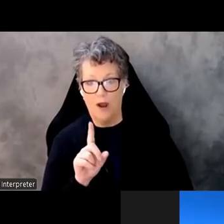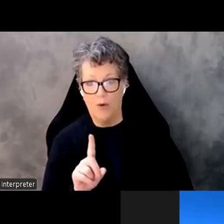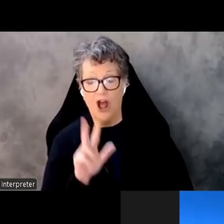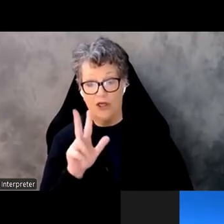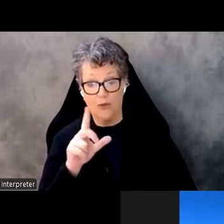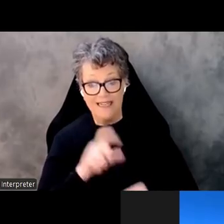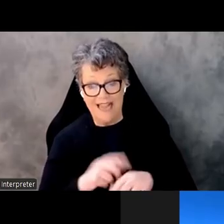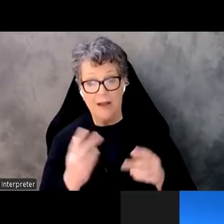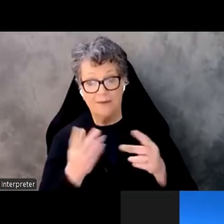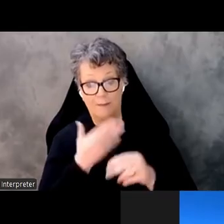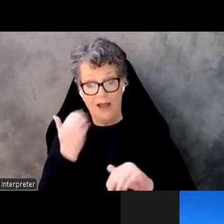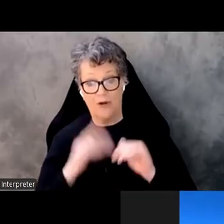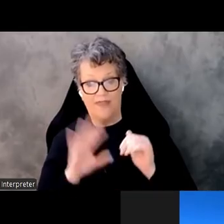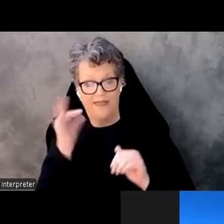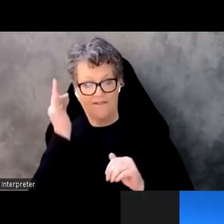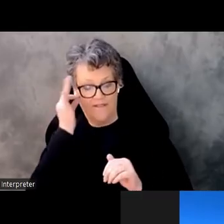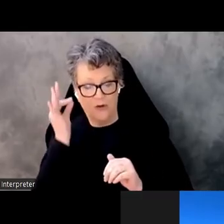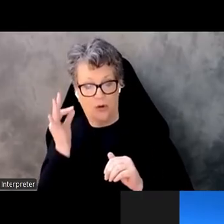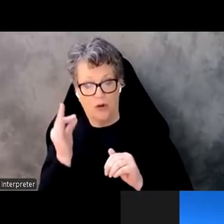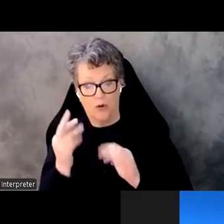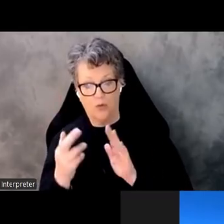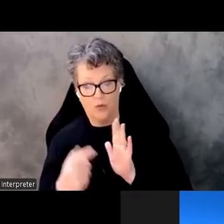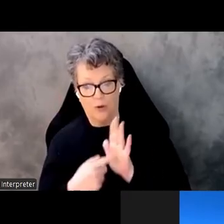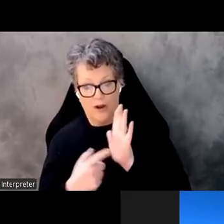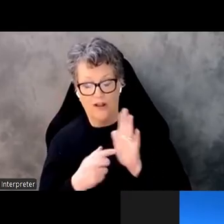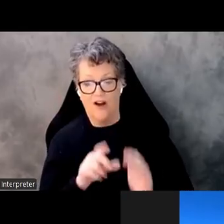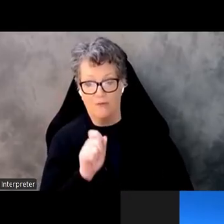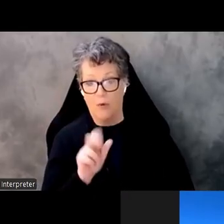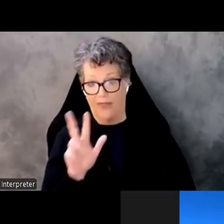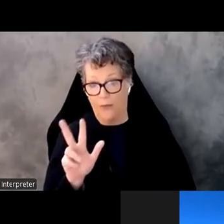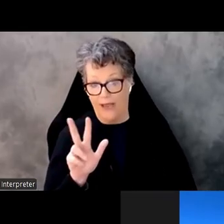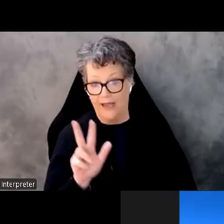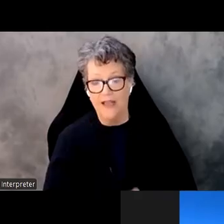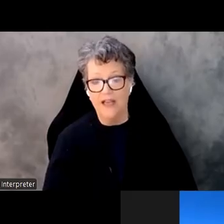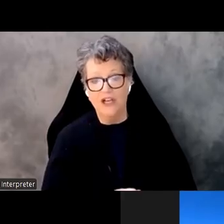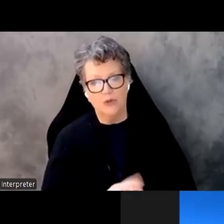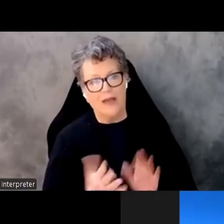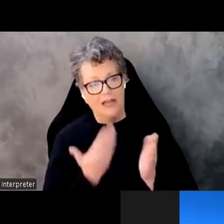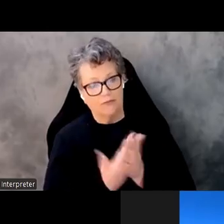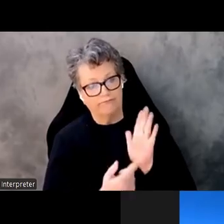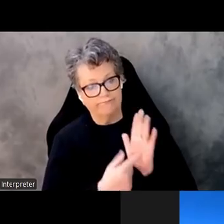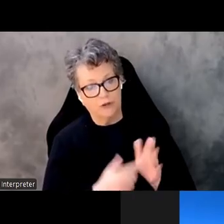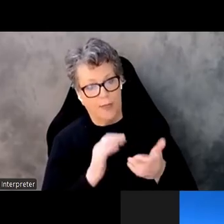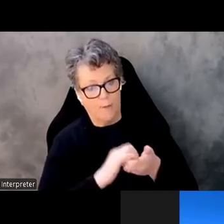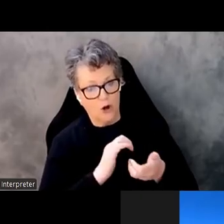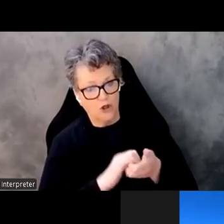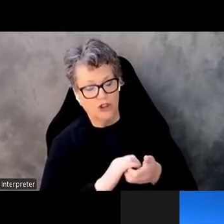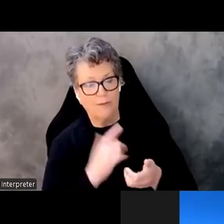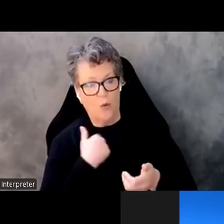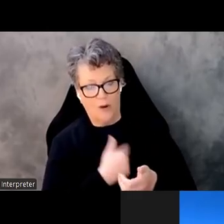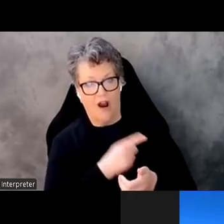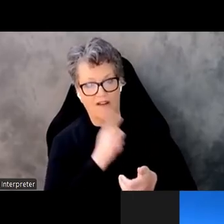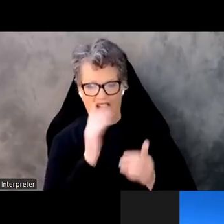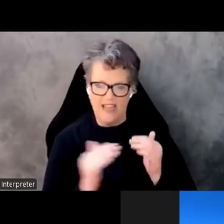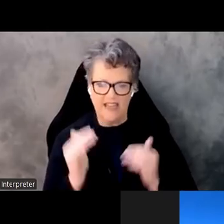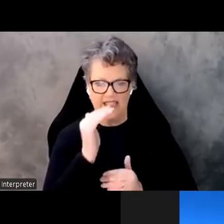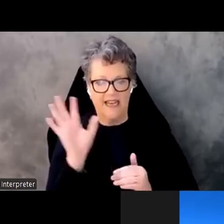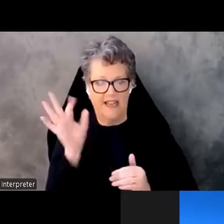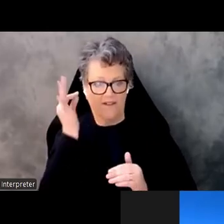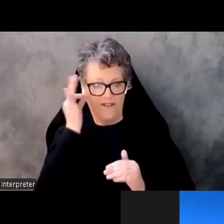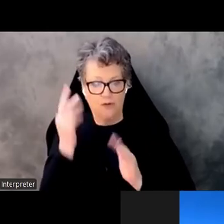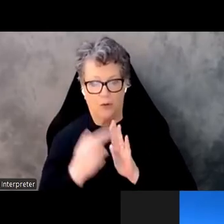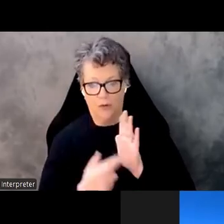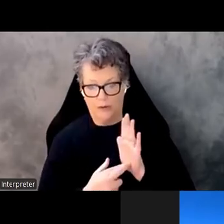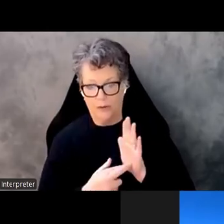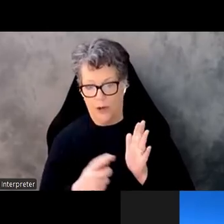better than the regulatory requirement of 0.3. So we had to demonstrate to the partnership that we are vastly exceeding the regulatory